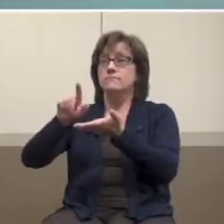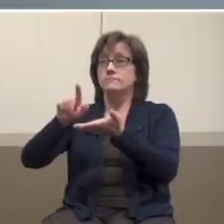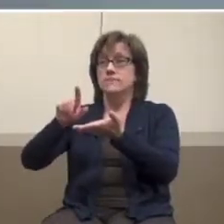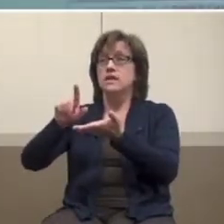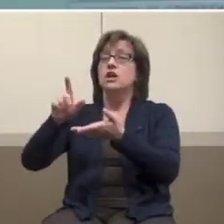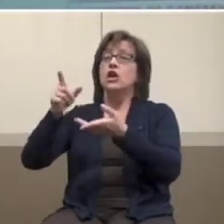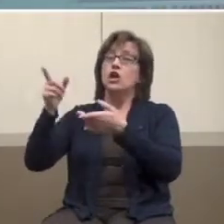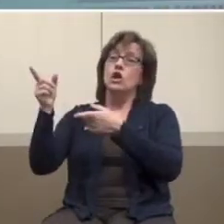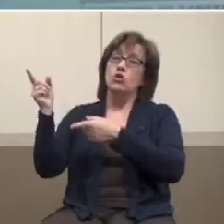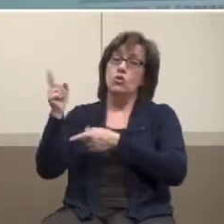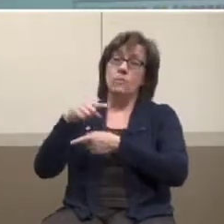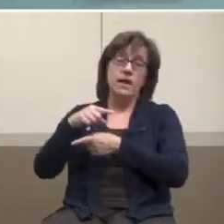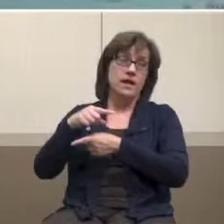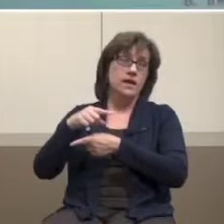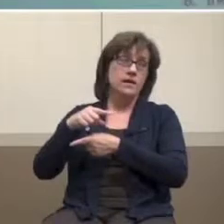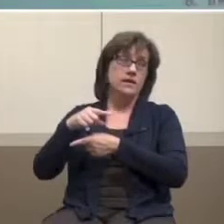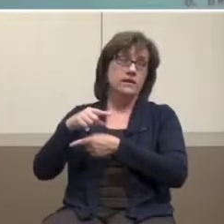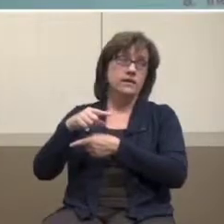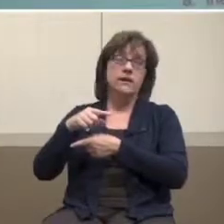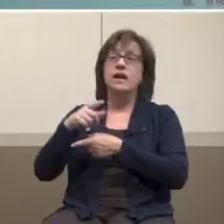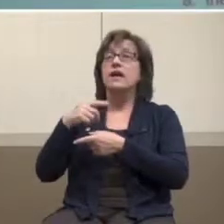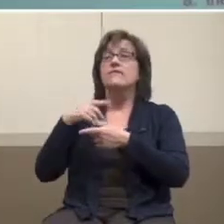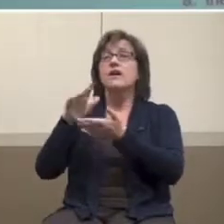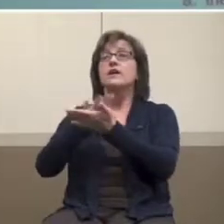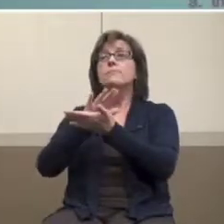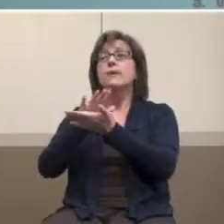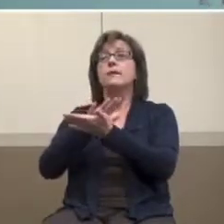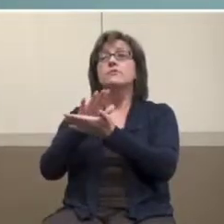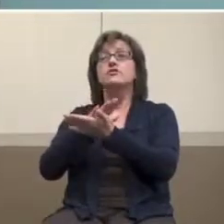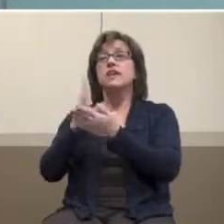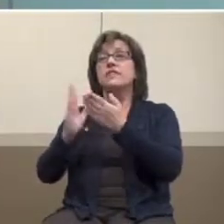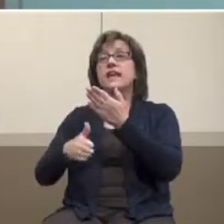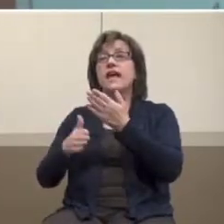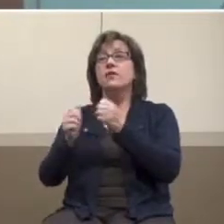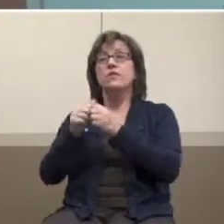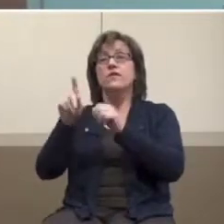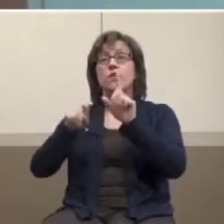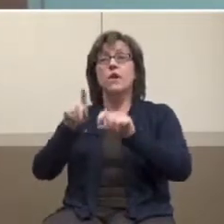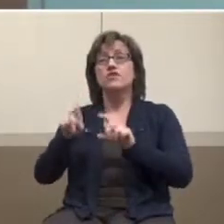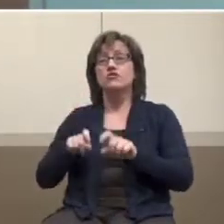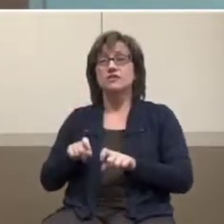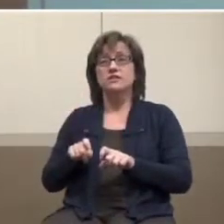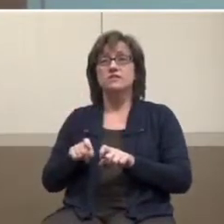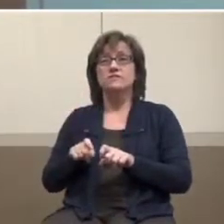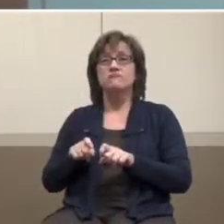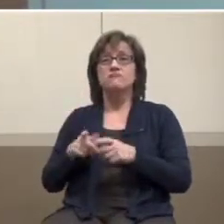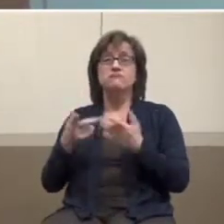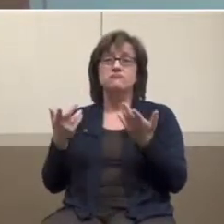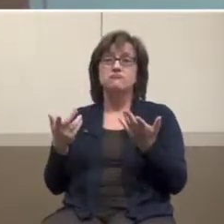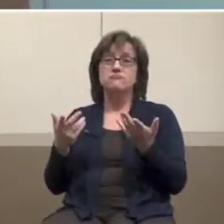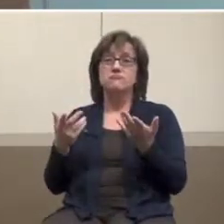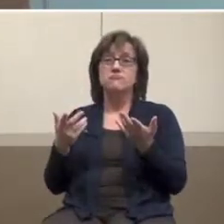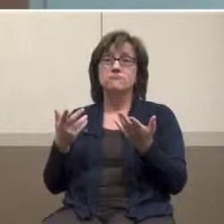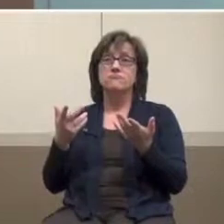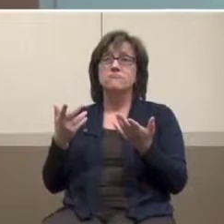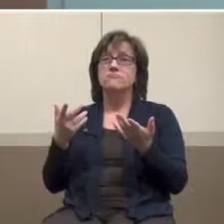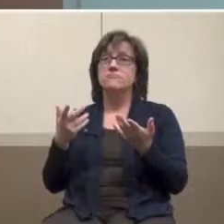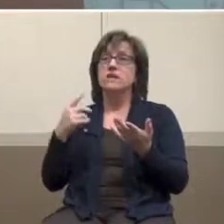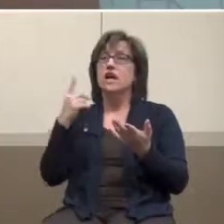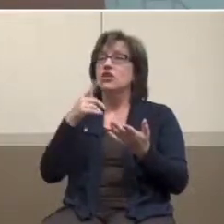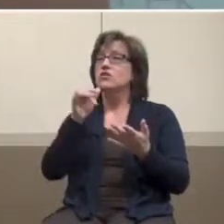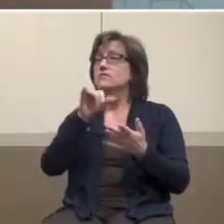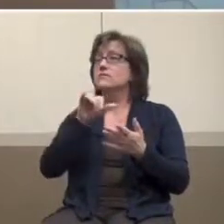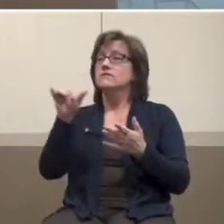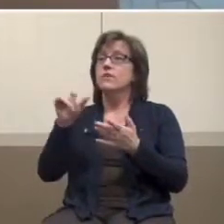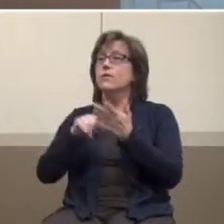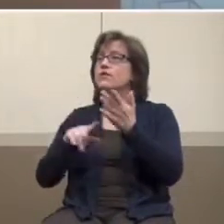back, and then it's going to give me a question sheet. Again, that doesn't look like it's anything different than what you might do in high school or middle school. So